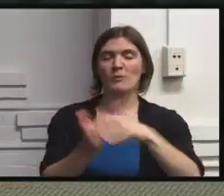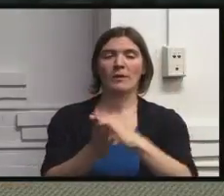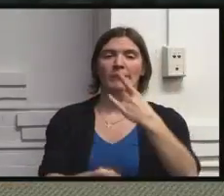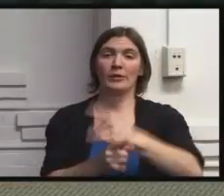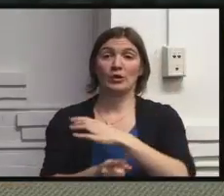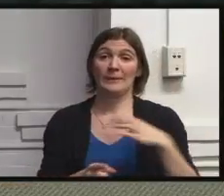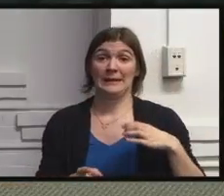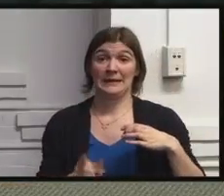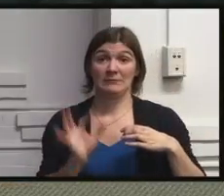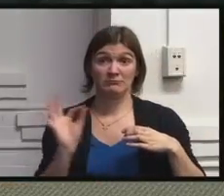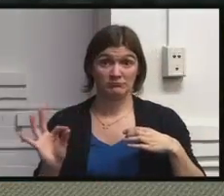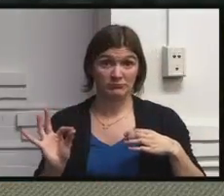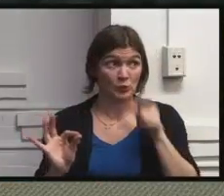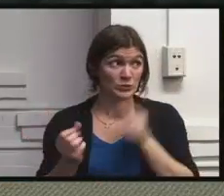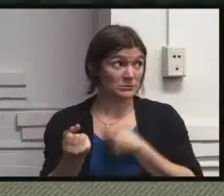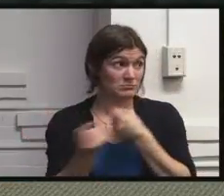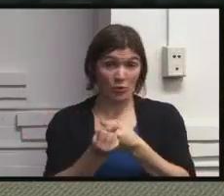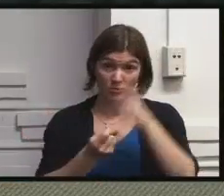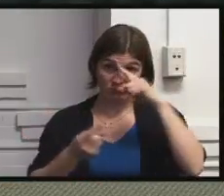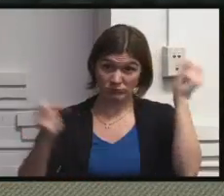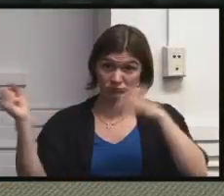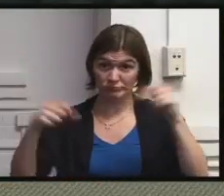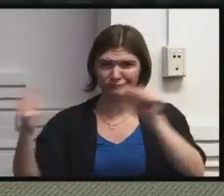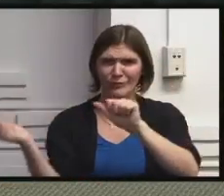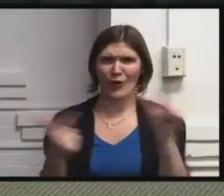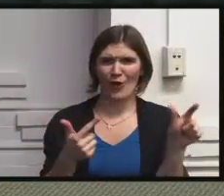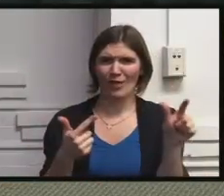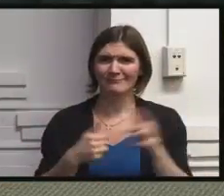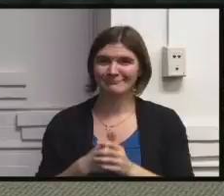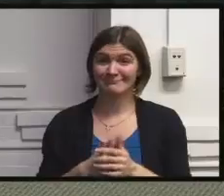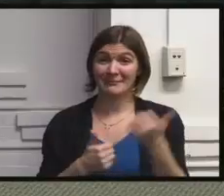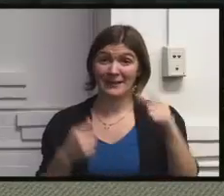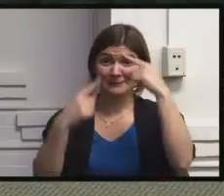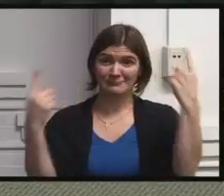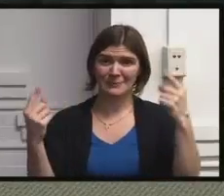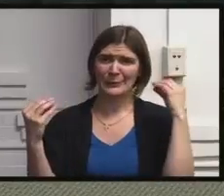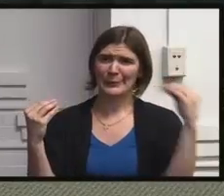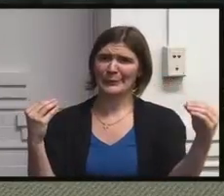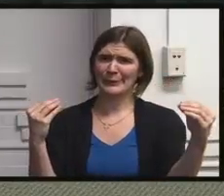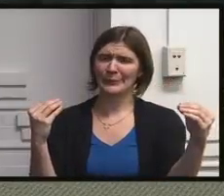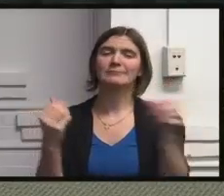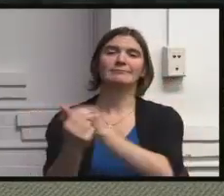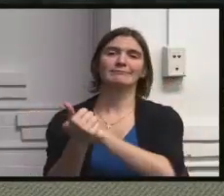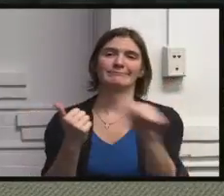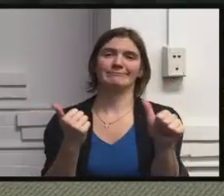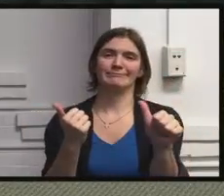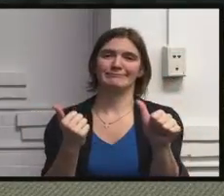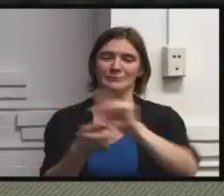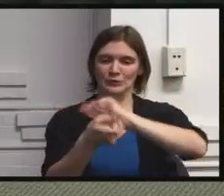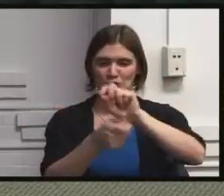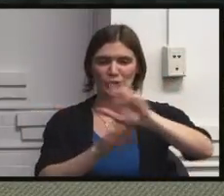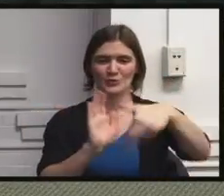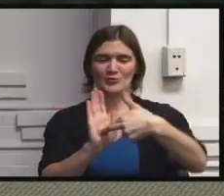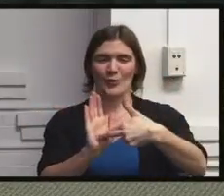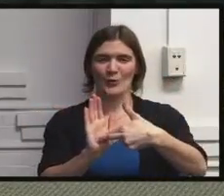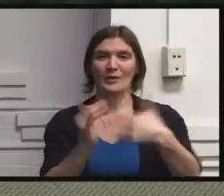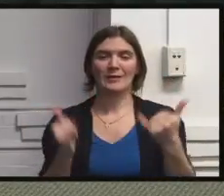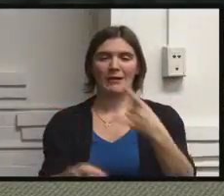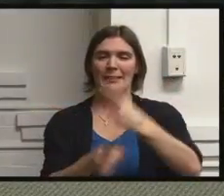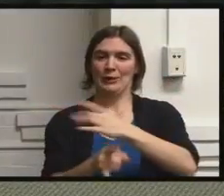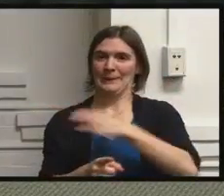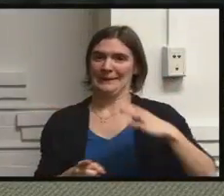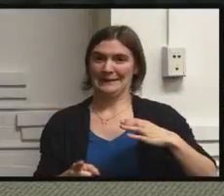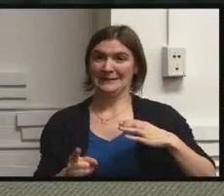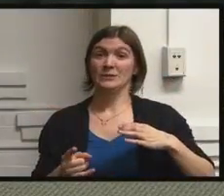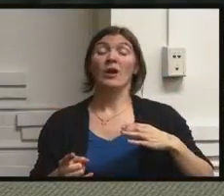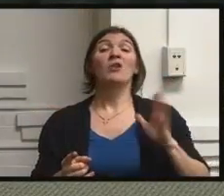liquor commissioners. All those in favor, please say aye. Aye. Aye. Anybody opposed or abstaining? That carries 5-0.